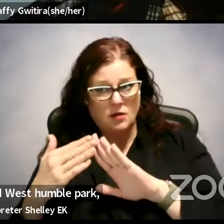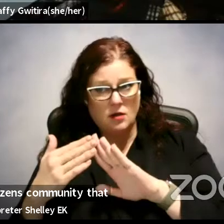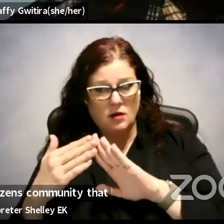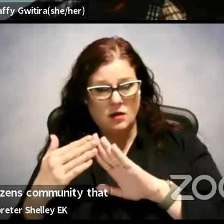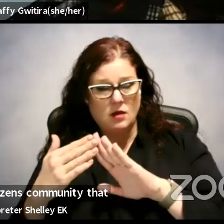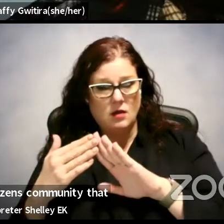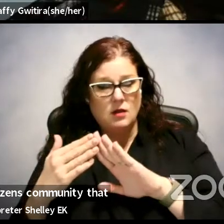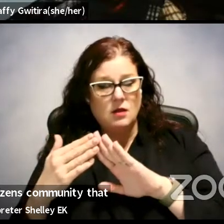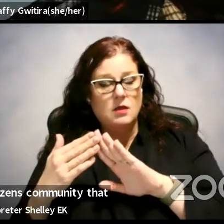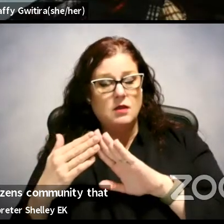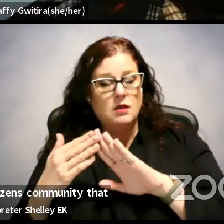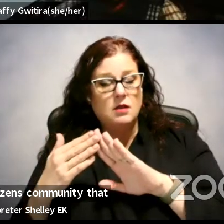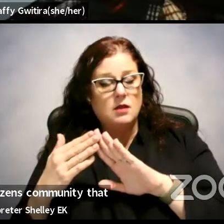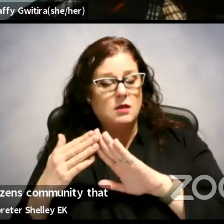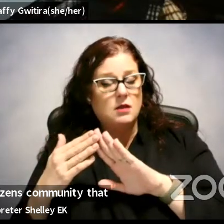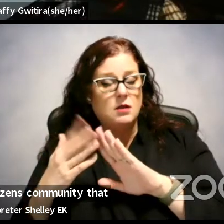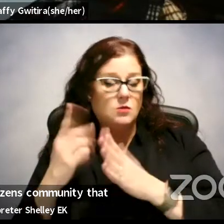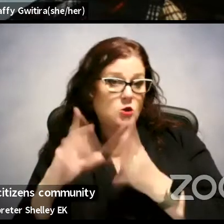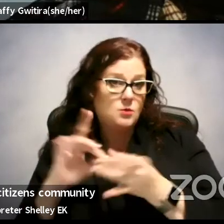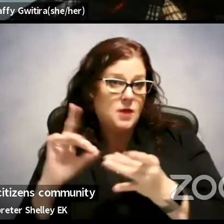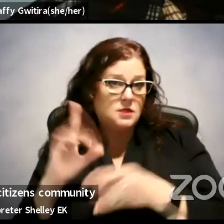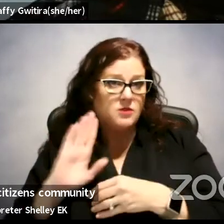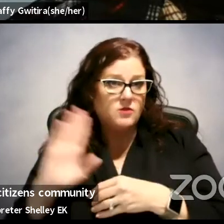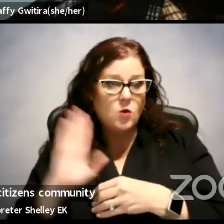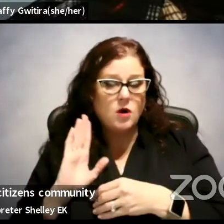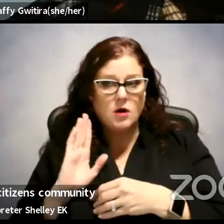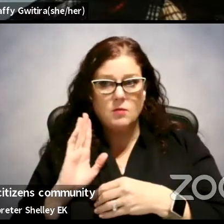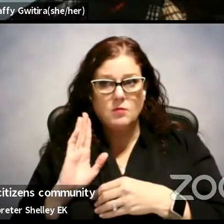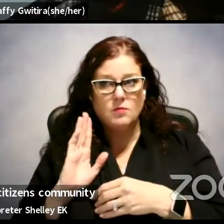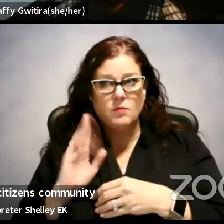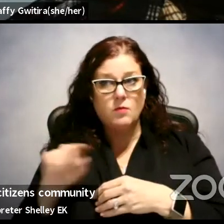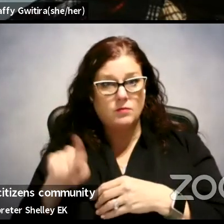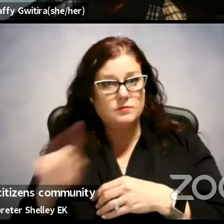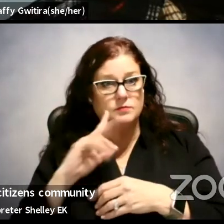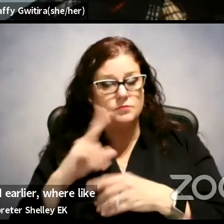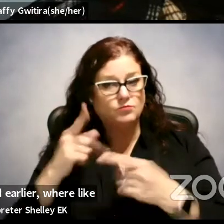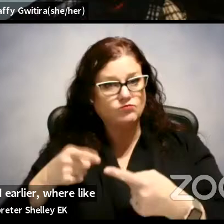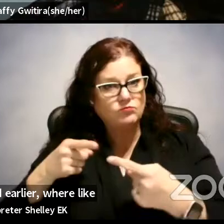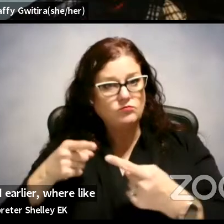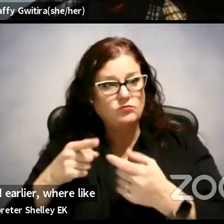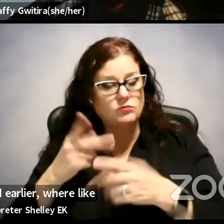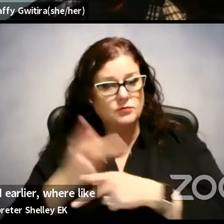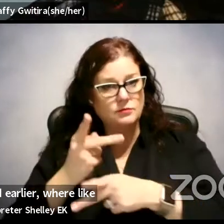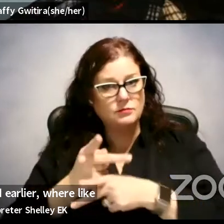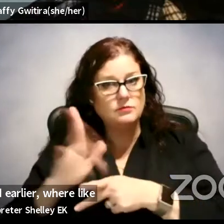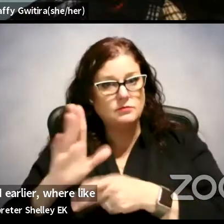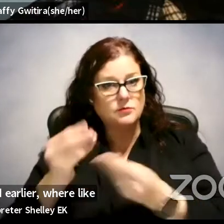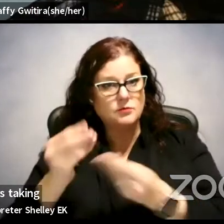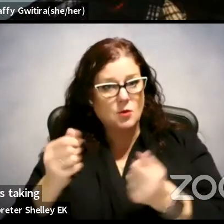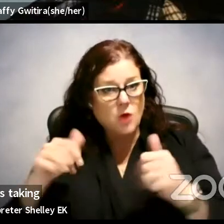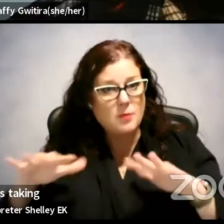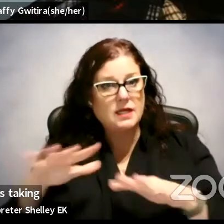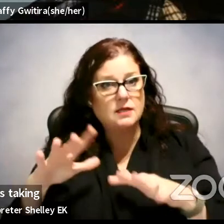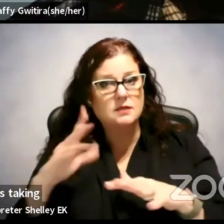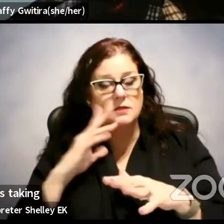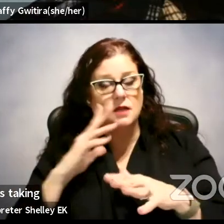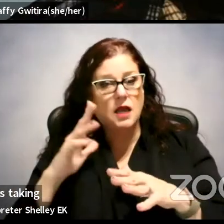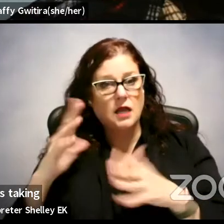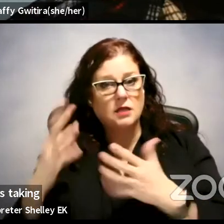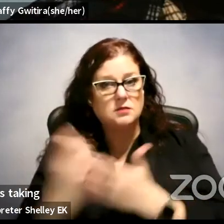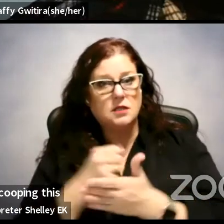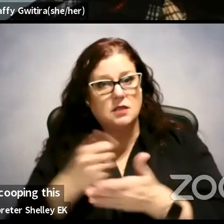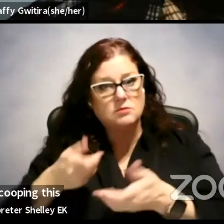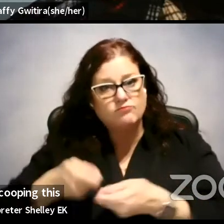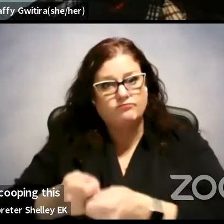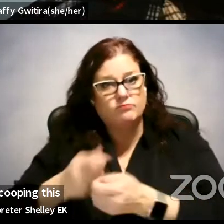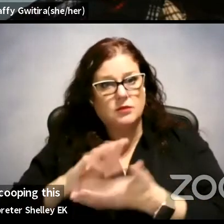that they're like what you mentioned earlier, where like people are having troubles taking care of their properties and scooping the sidewalks and